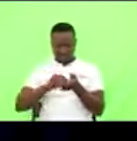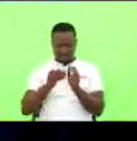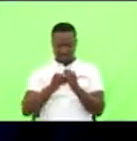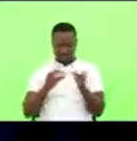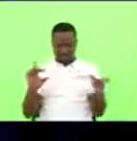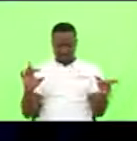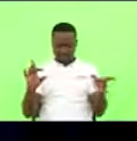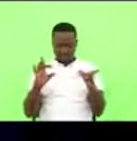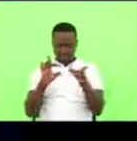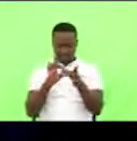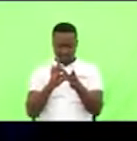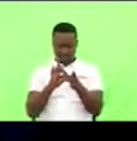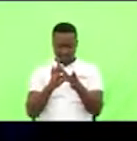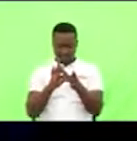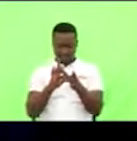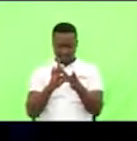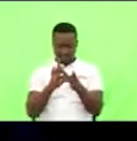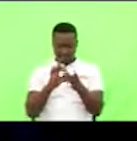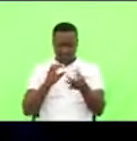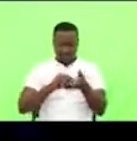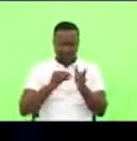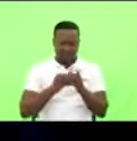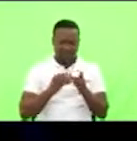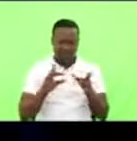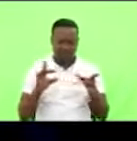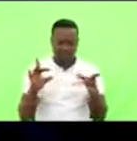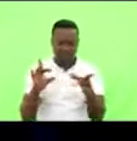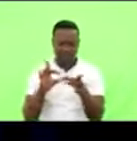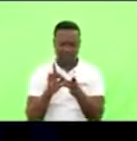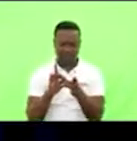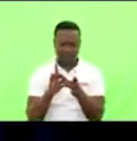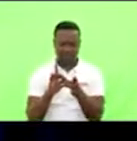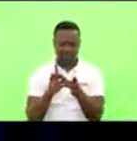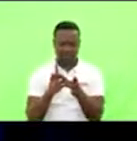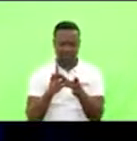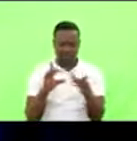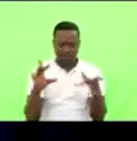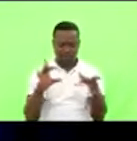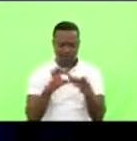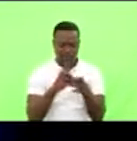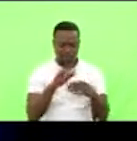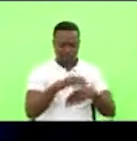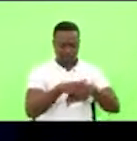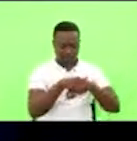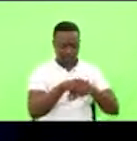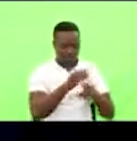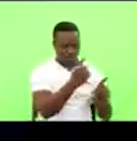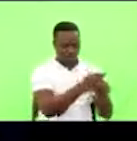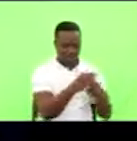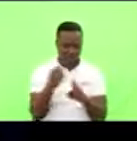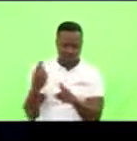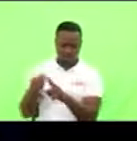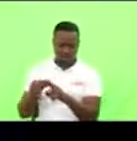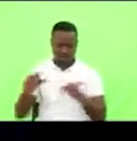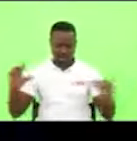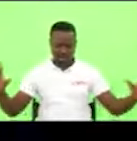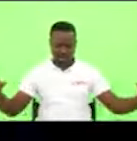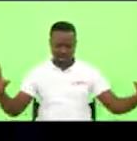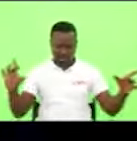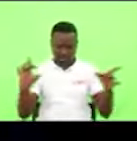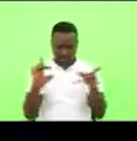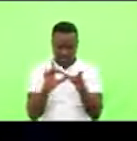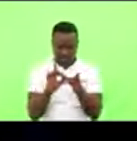It's a connect. It connects grammatically coordinate words, phrases,